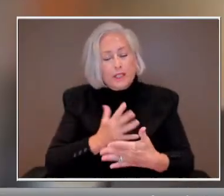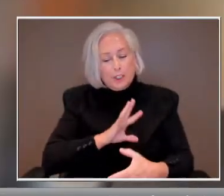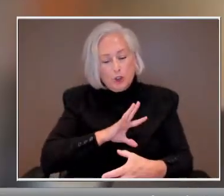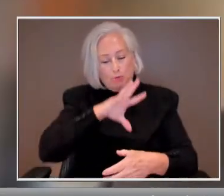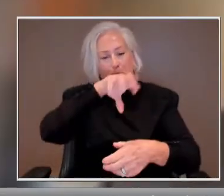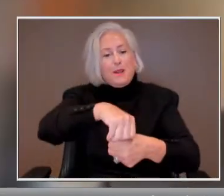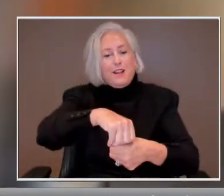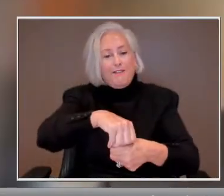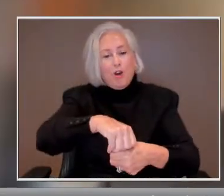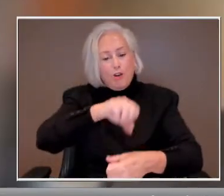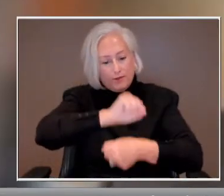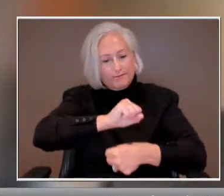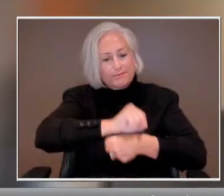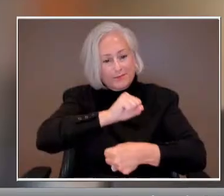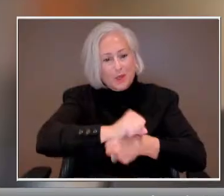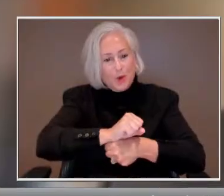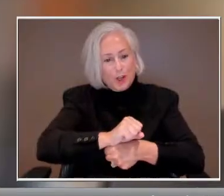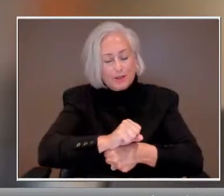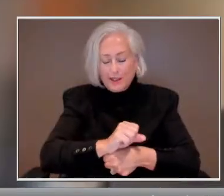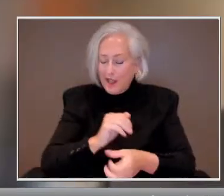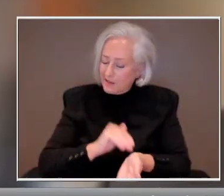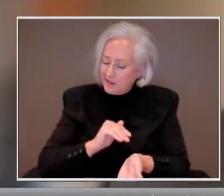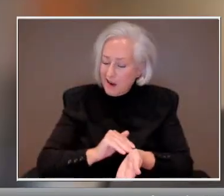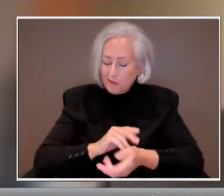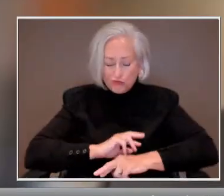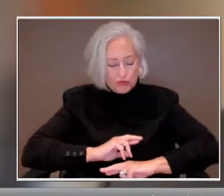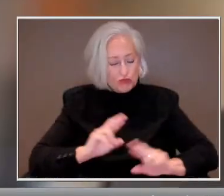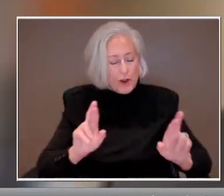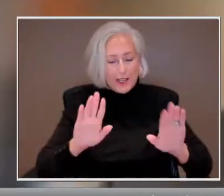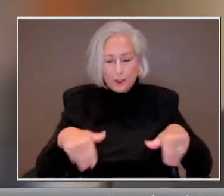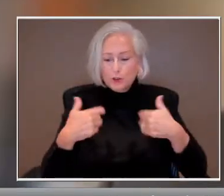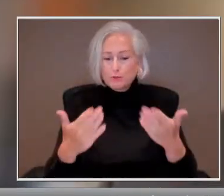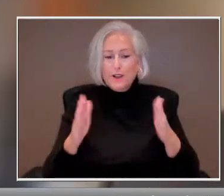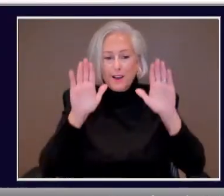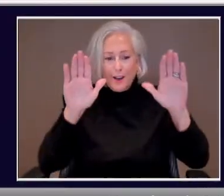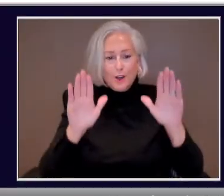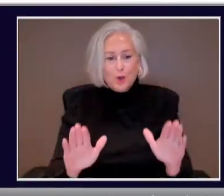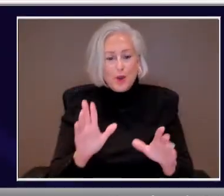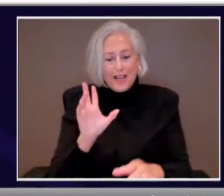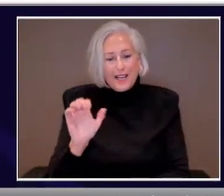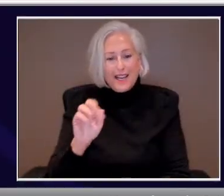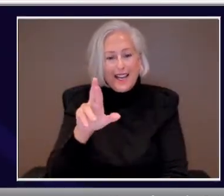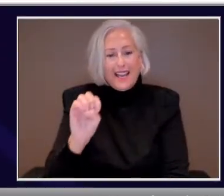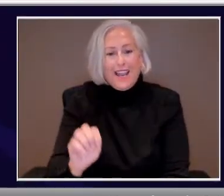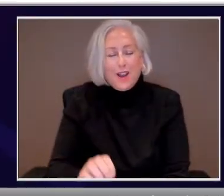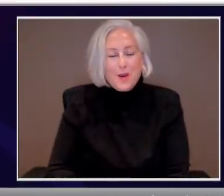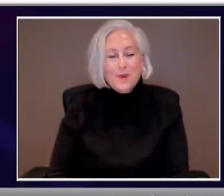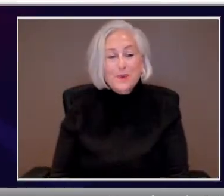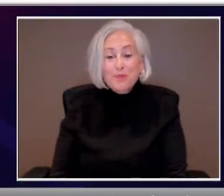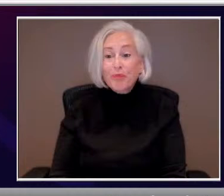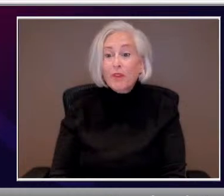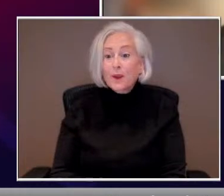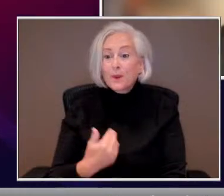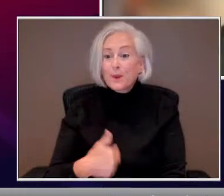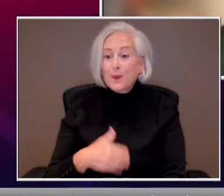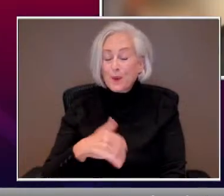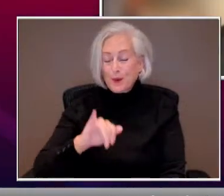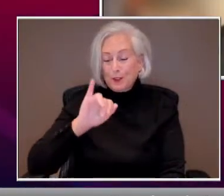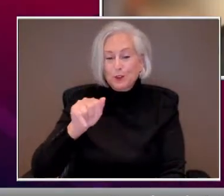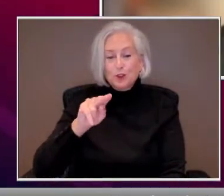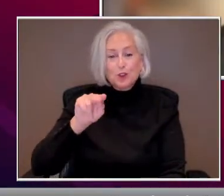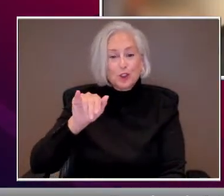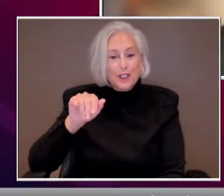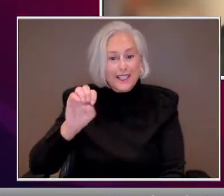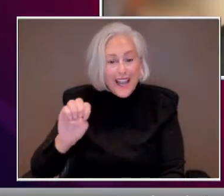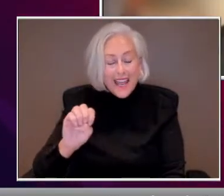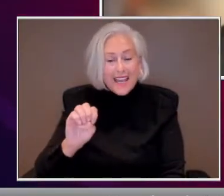that. That's something they're all about, is to provide good quality care. Janae, that must feel remarkable to see a map